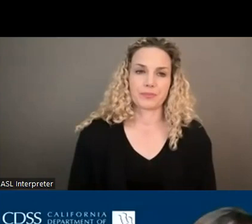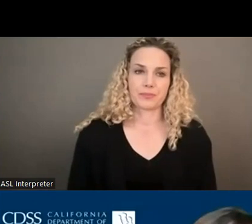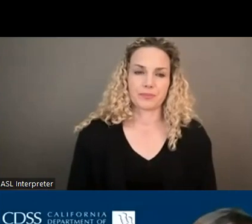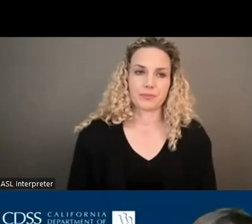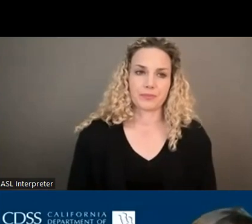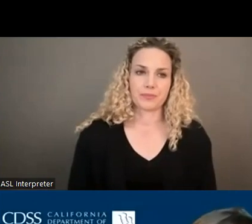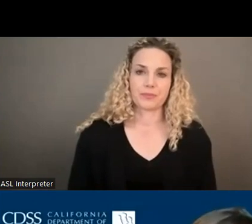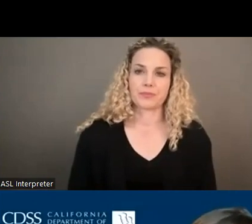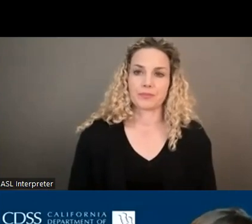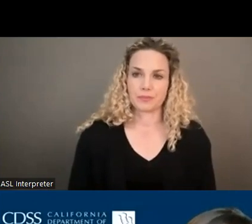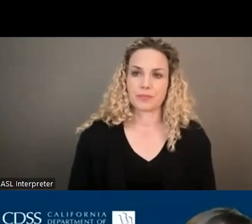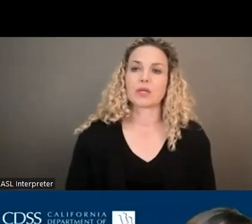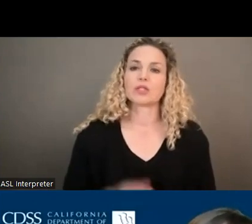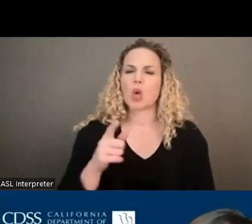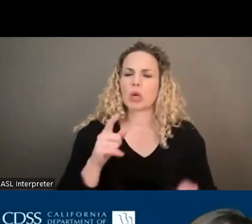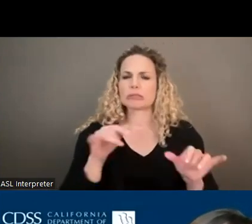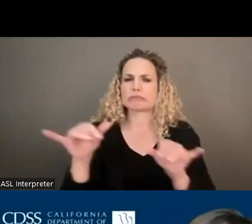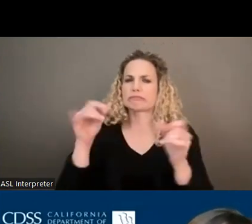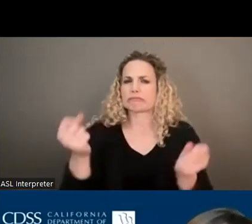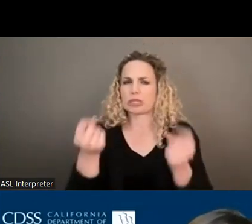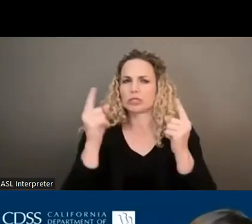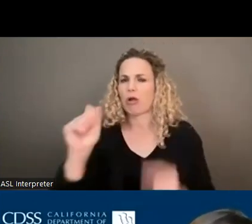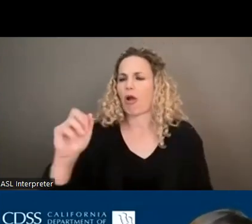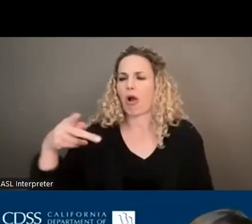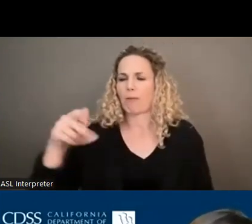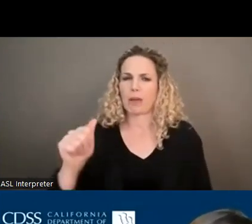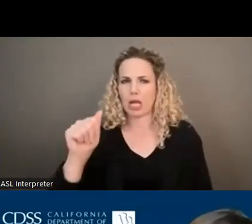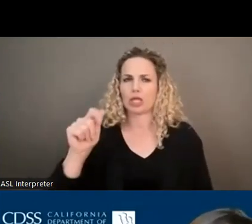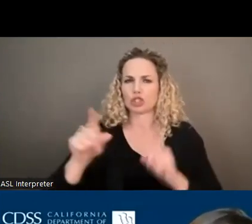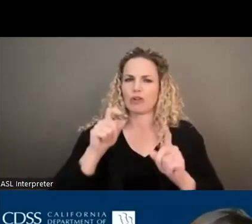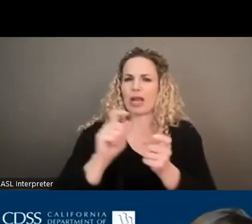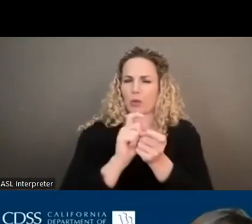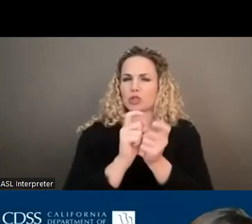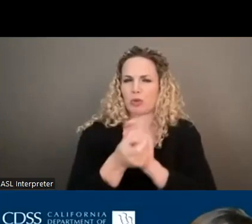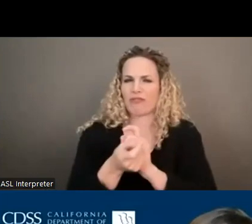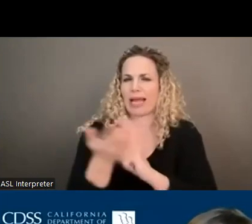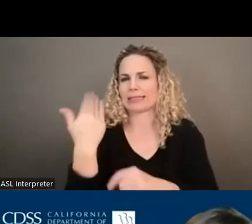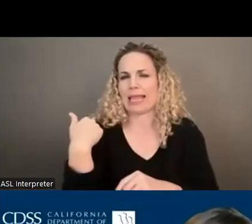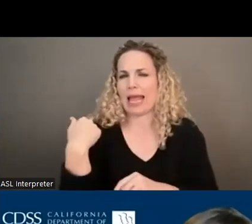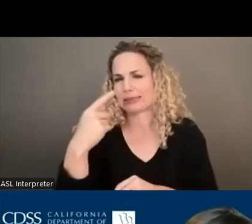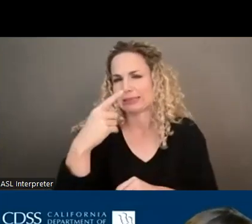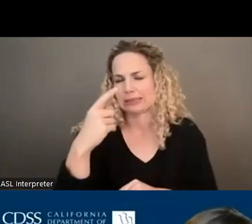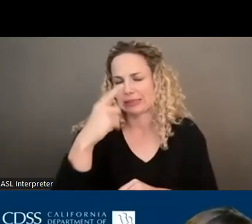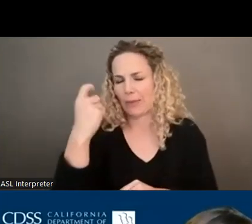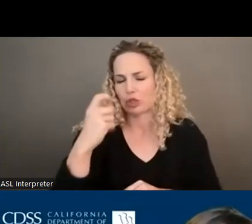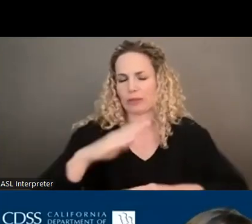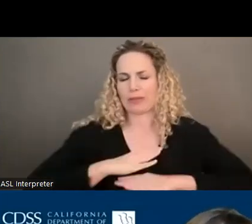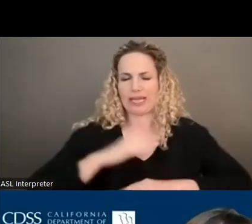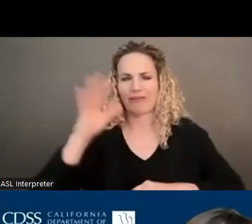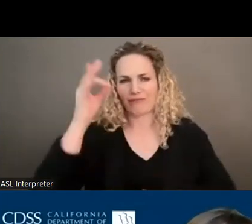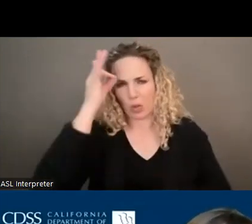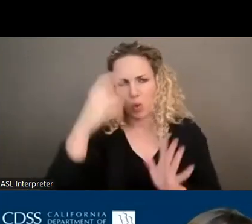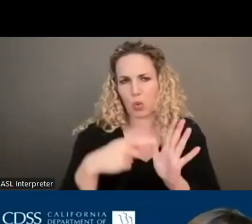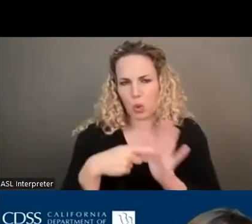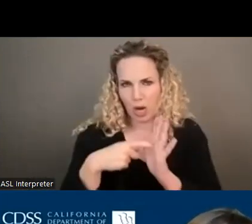To do a little level setting, the ARPA survey has been revised. It was revised last summer to meet federal requirements.